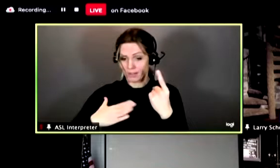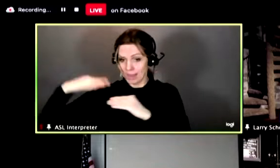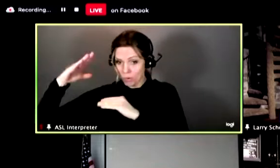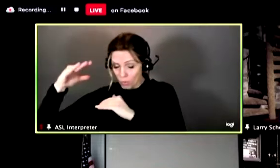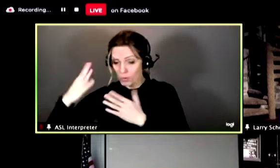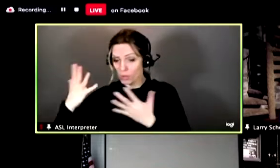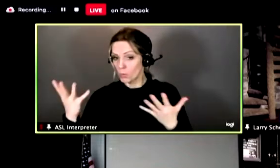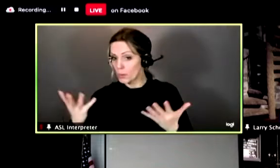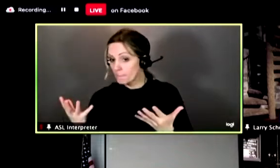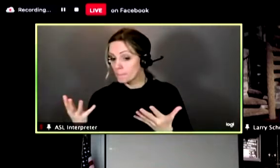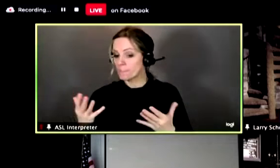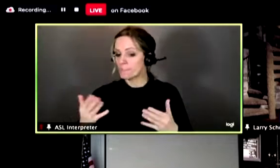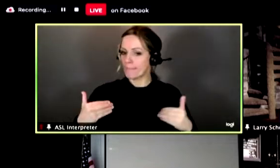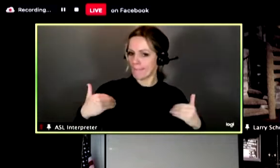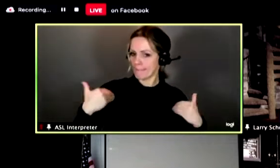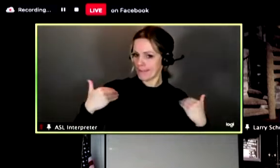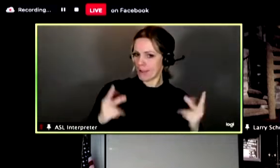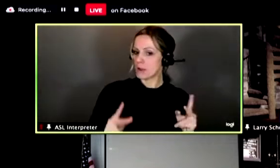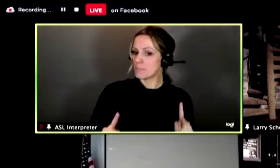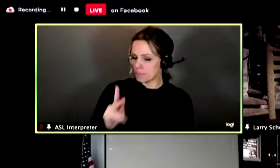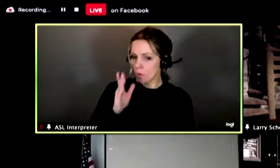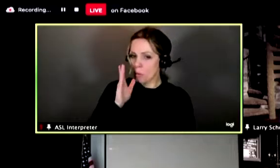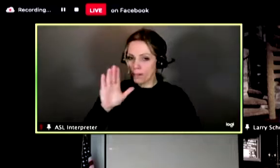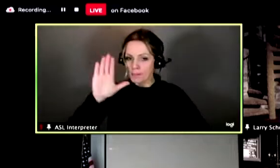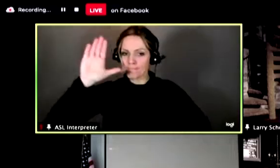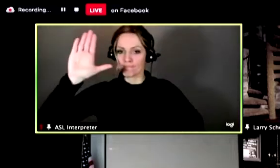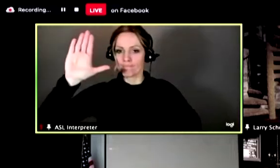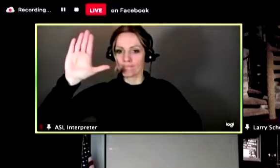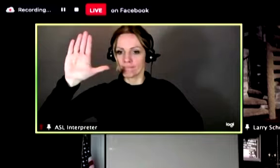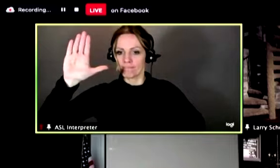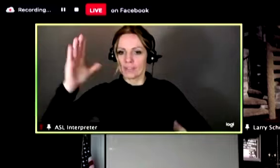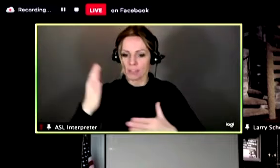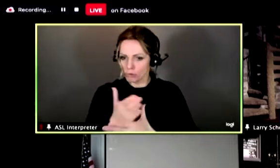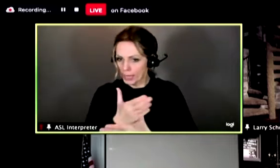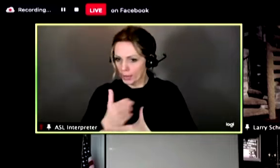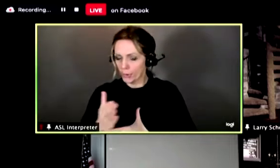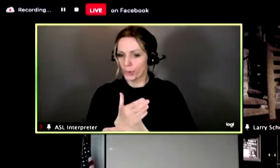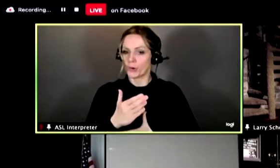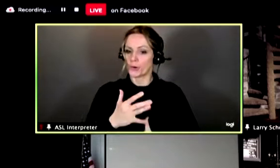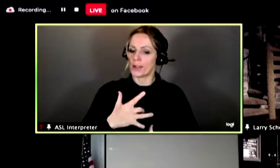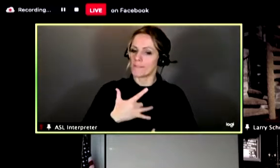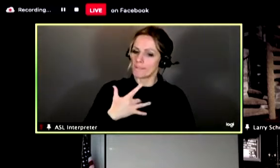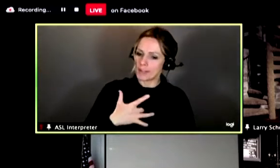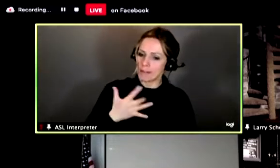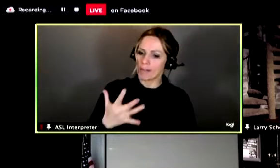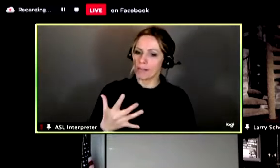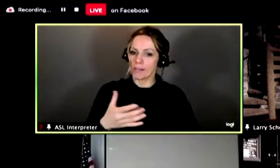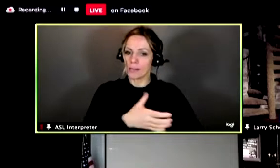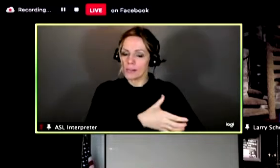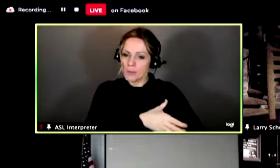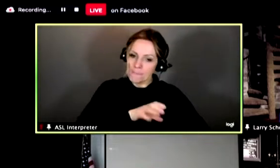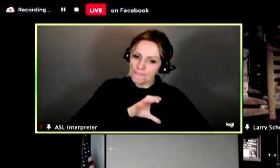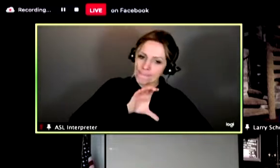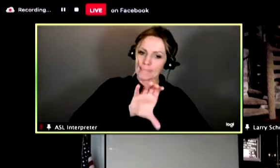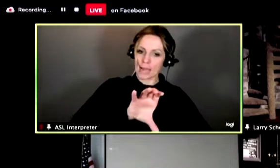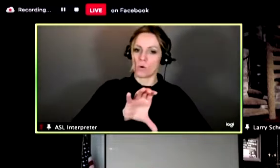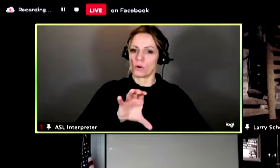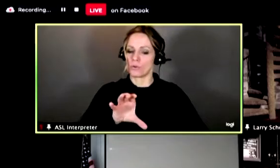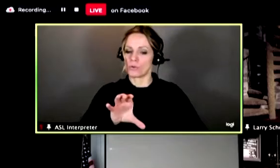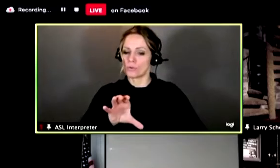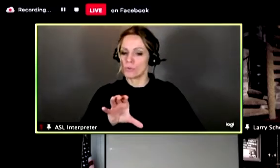people of the younger generations will feel empowered to